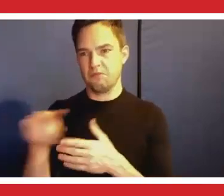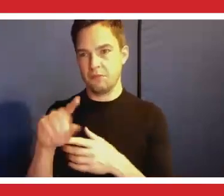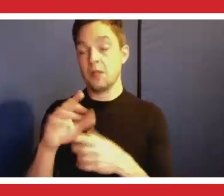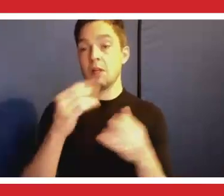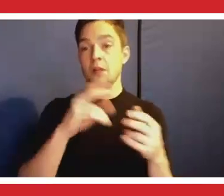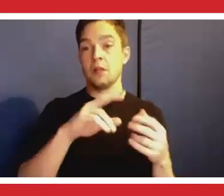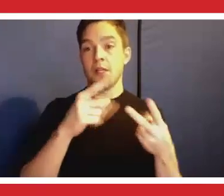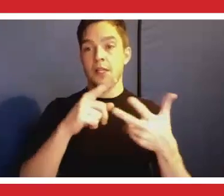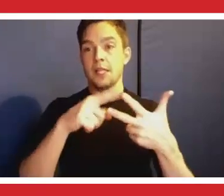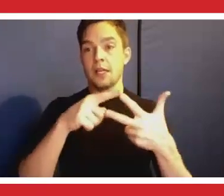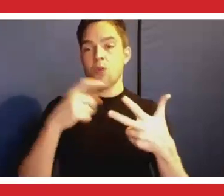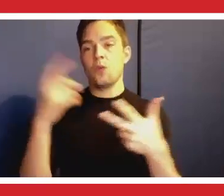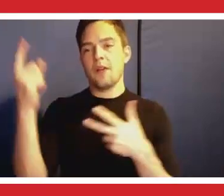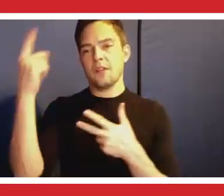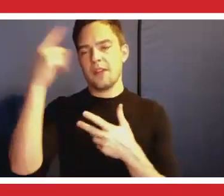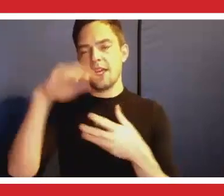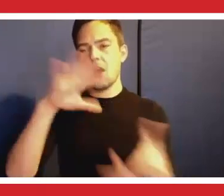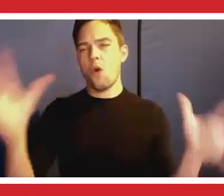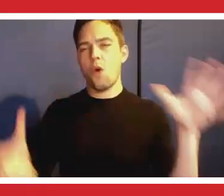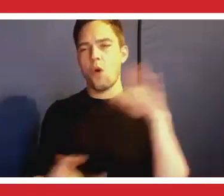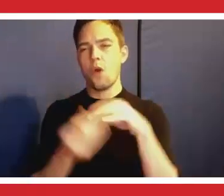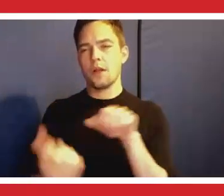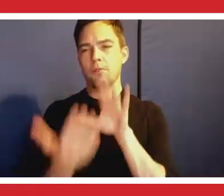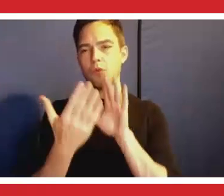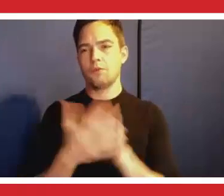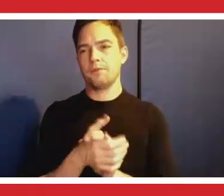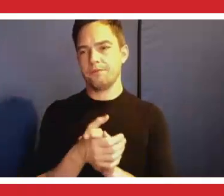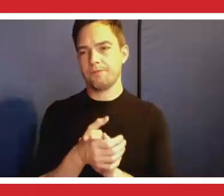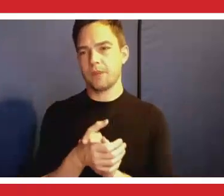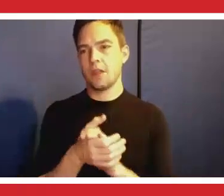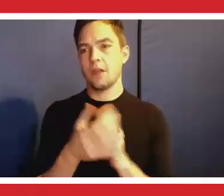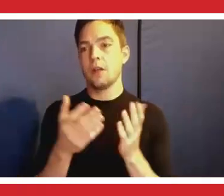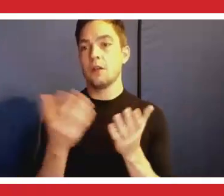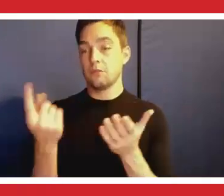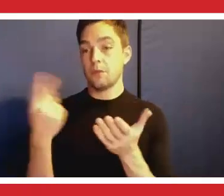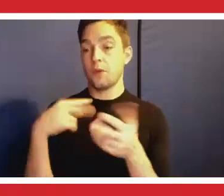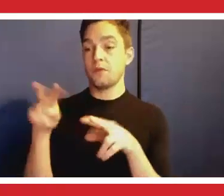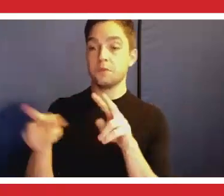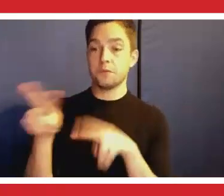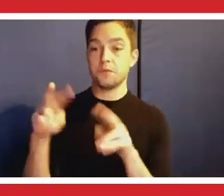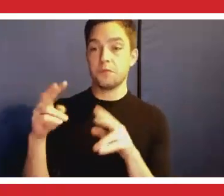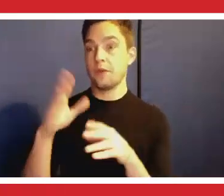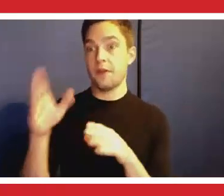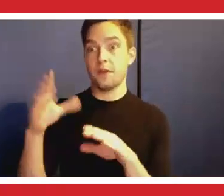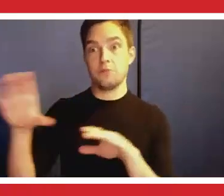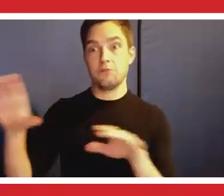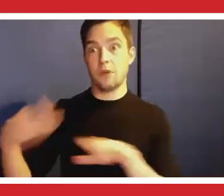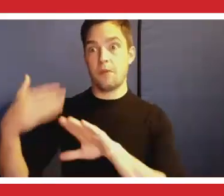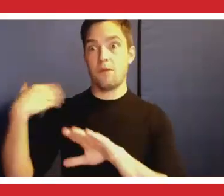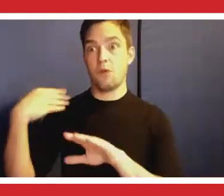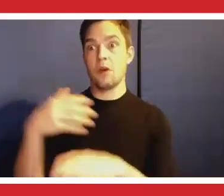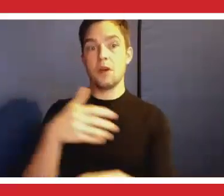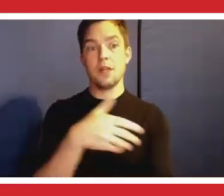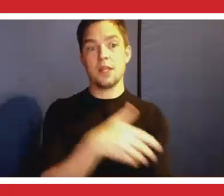think very holistically. And there is something that we're looking at now that we have never done before is the issue of power asymmetry